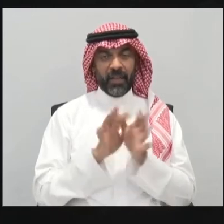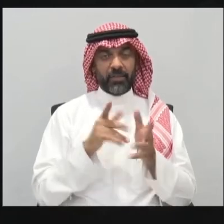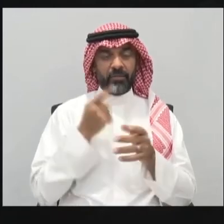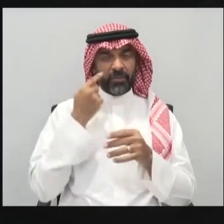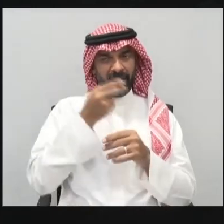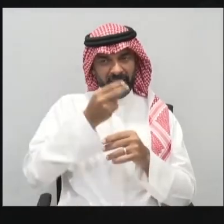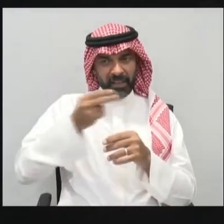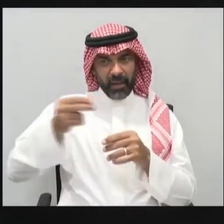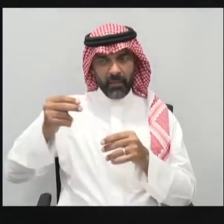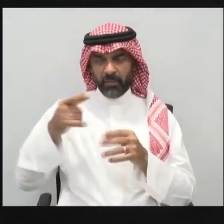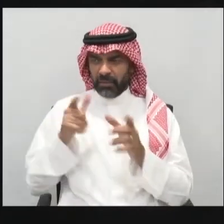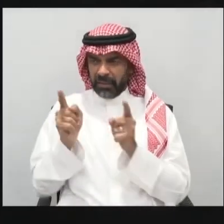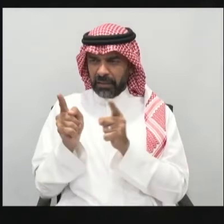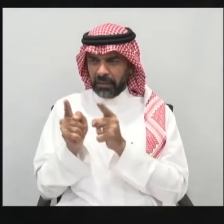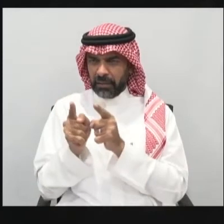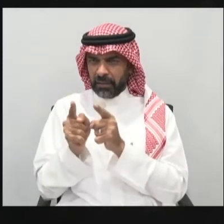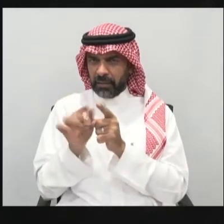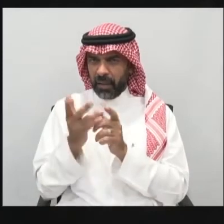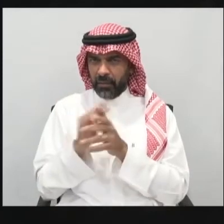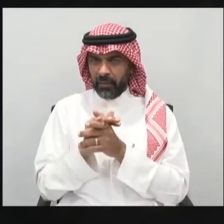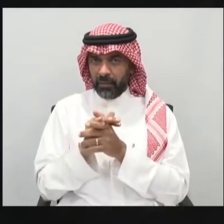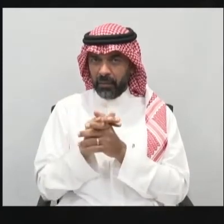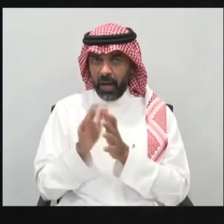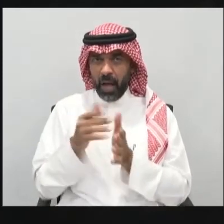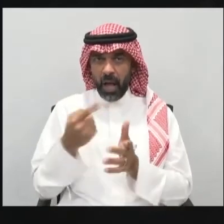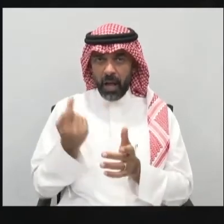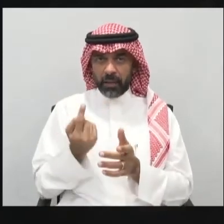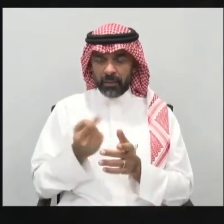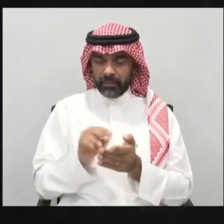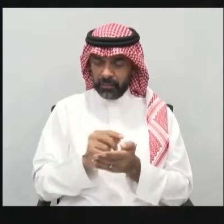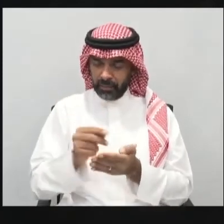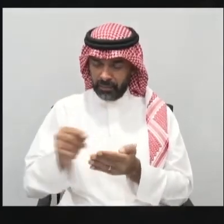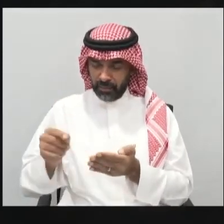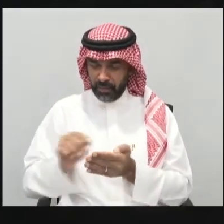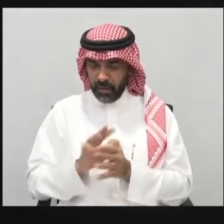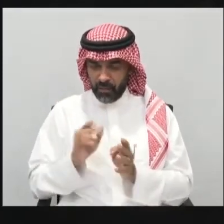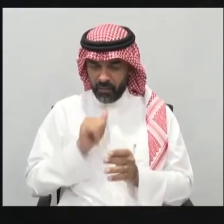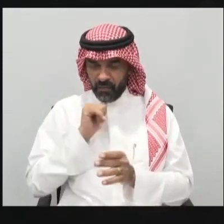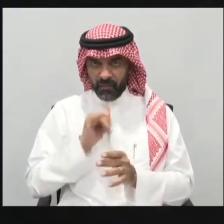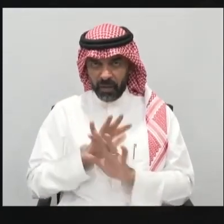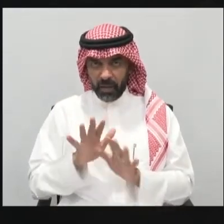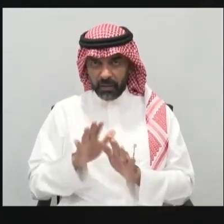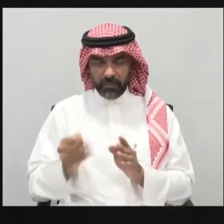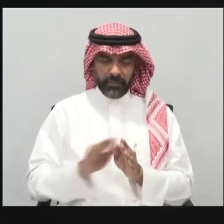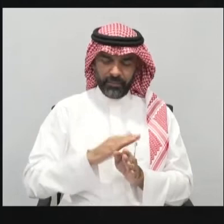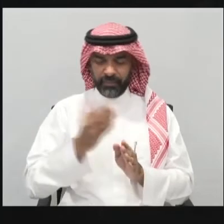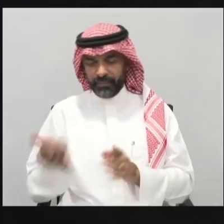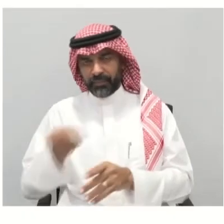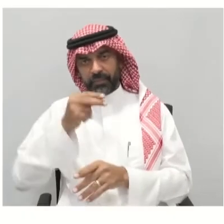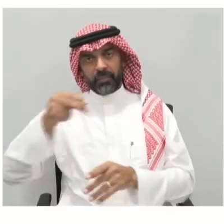bottom of the page? No, you turn the page, right? You have enough space to write. All right?